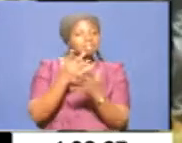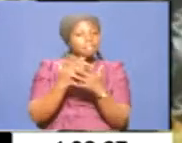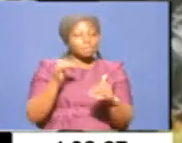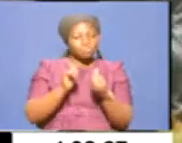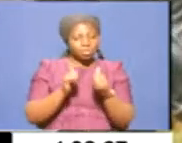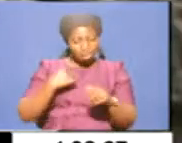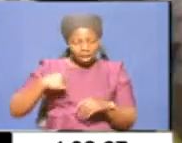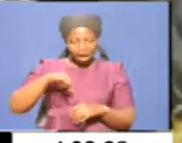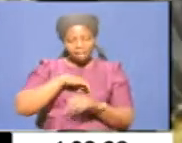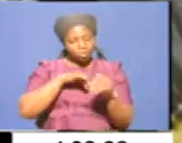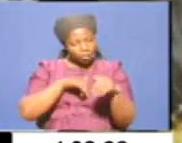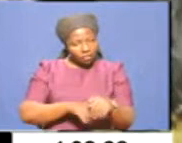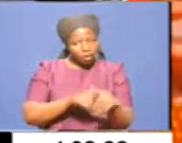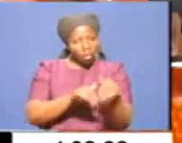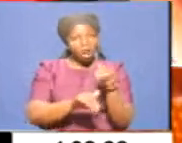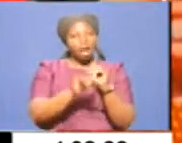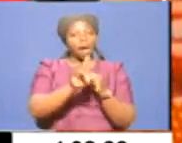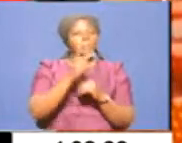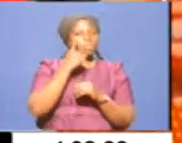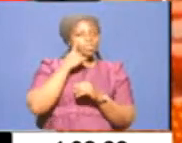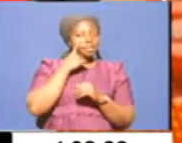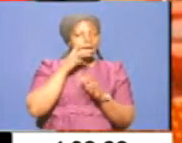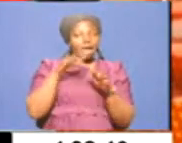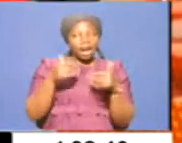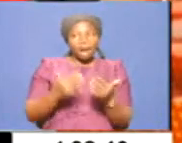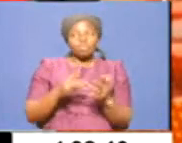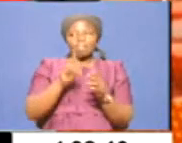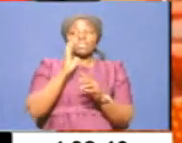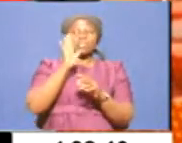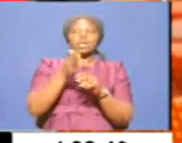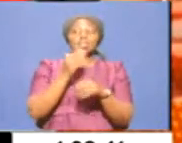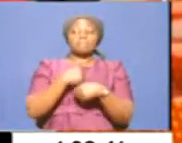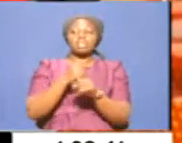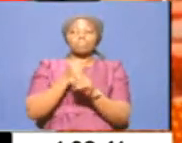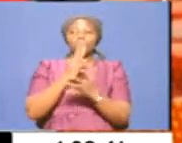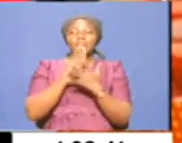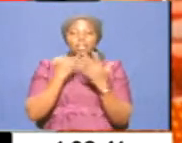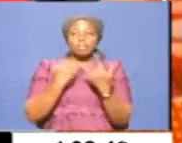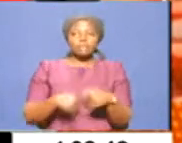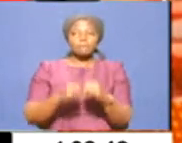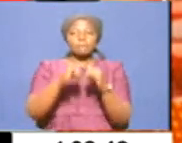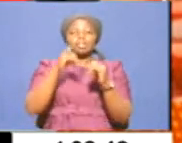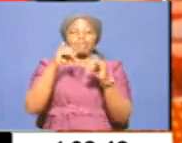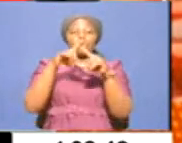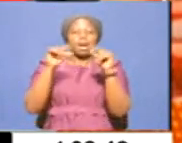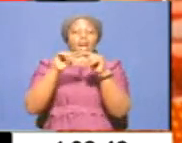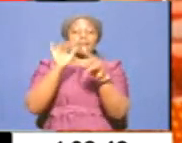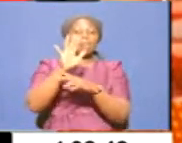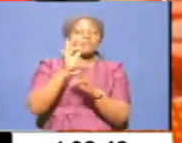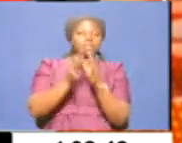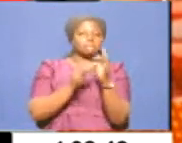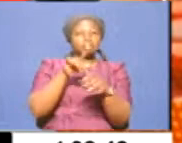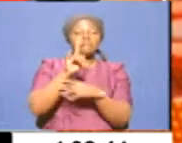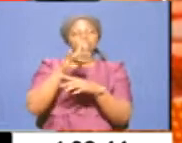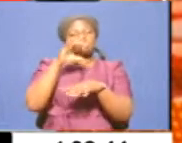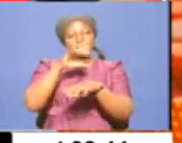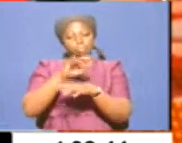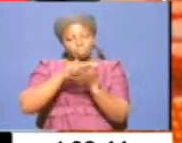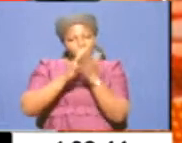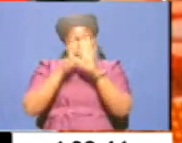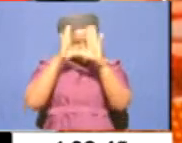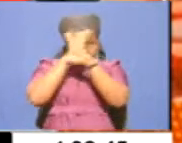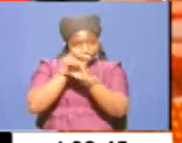closely following to see indeed how he's actually going to ensure that he actually implements what he's saying, if indeed he assumes the reins of powers. But more